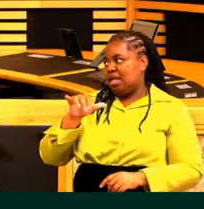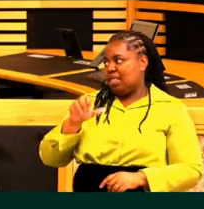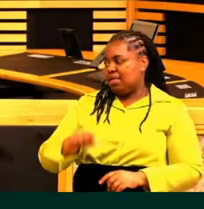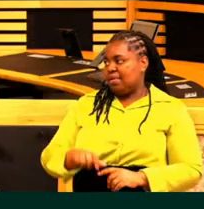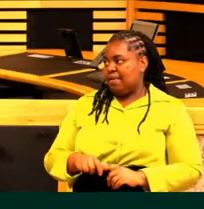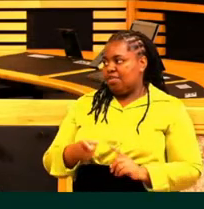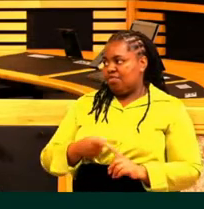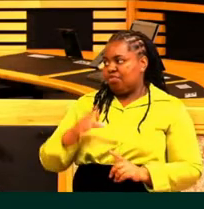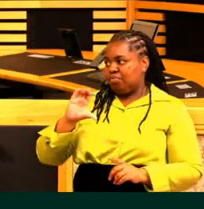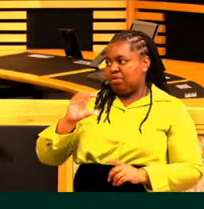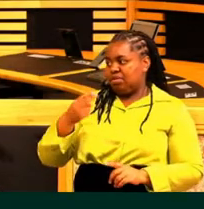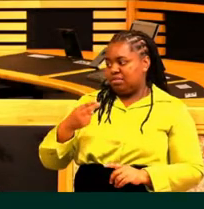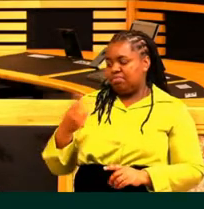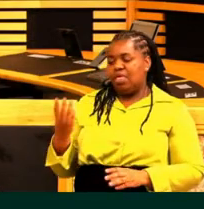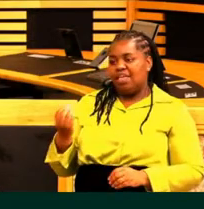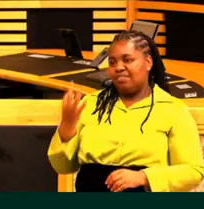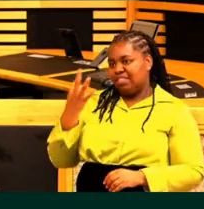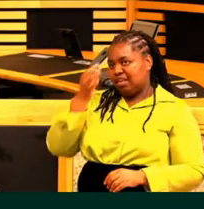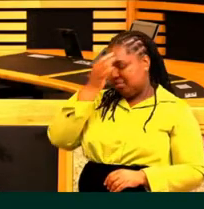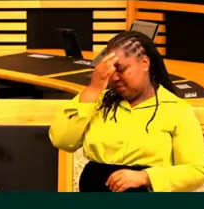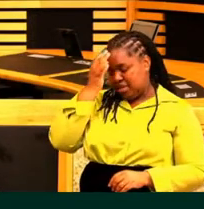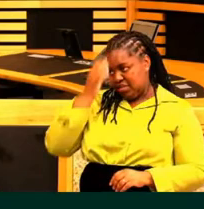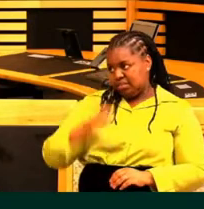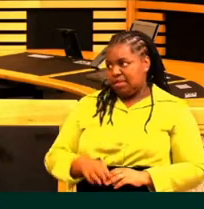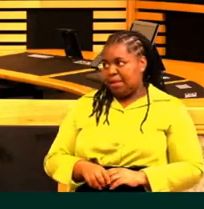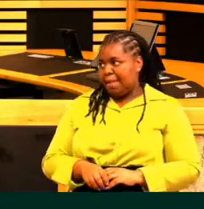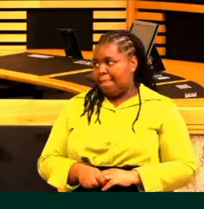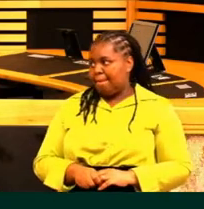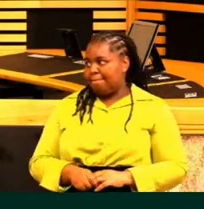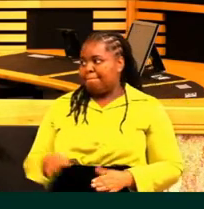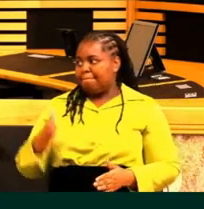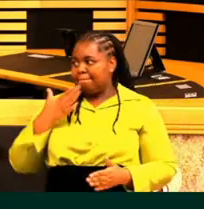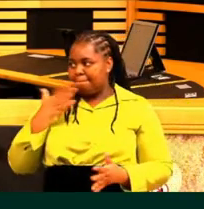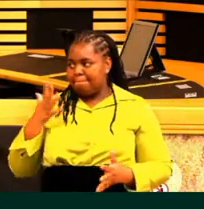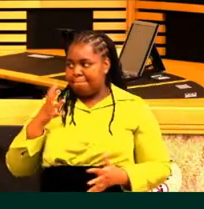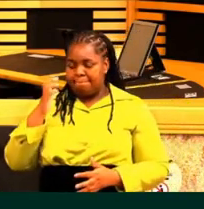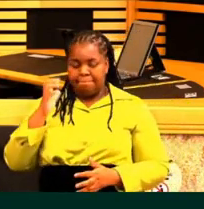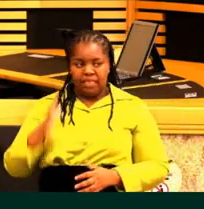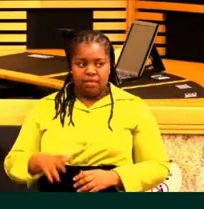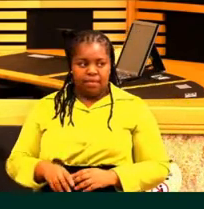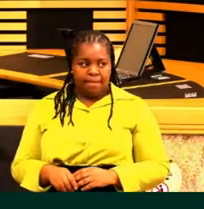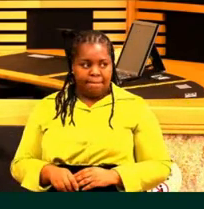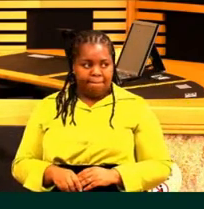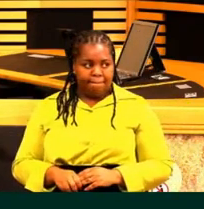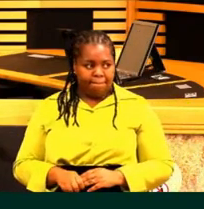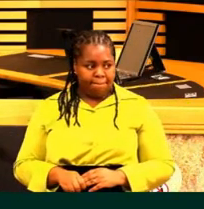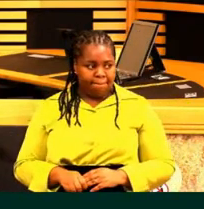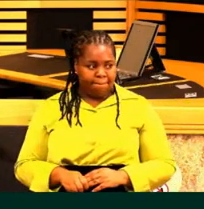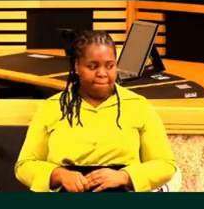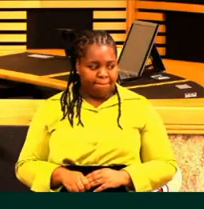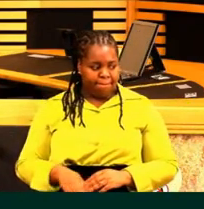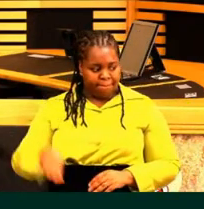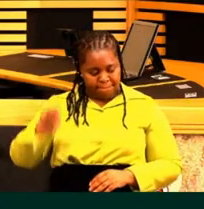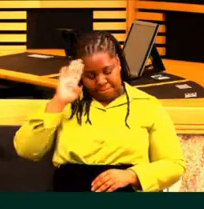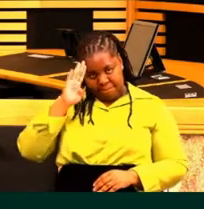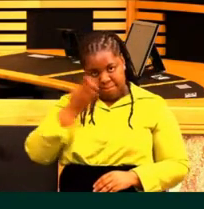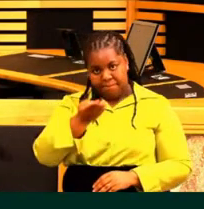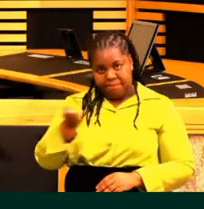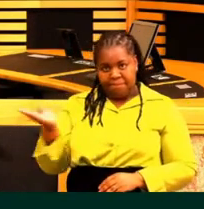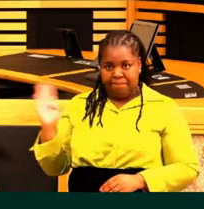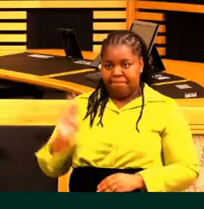you have your three minutes honorable member you may start oh thank you very much speaker greetings to the